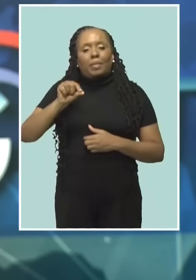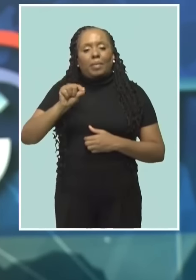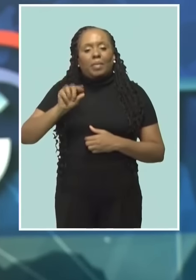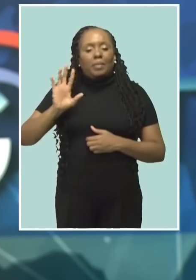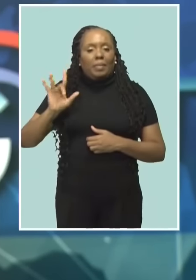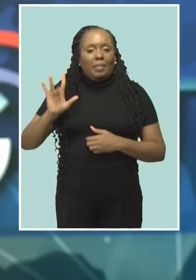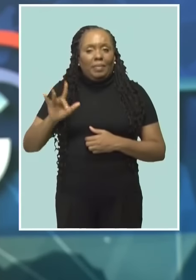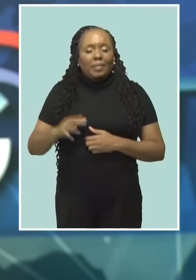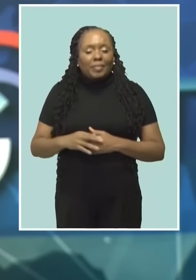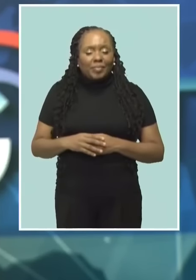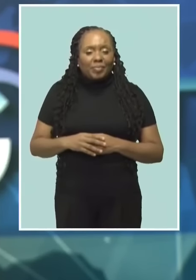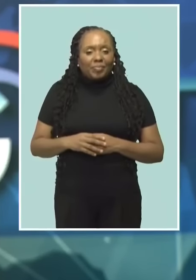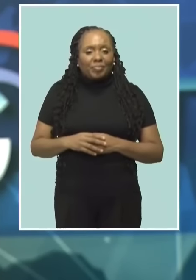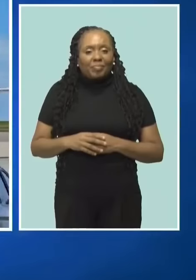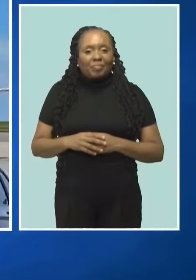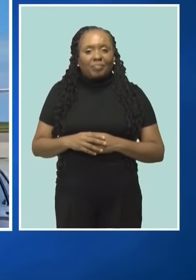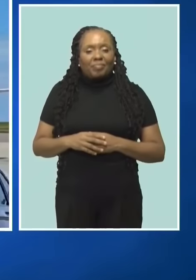and filed this report.